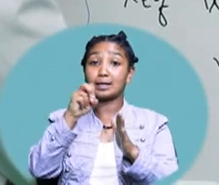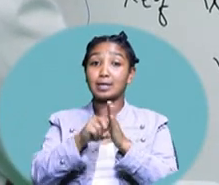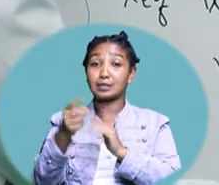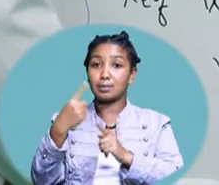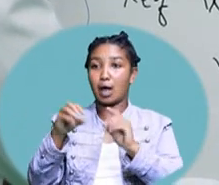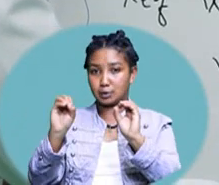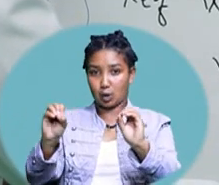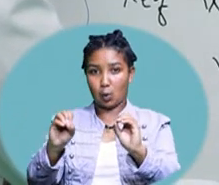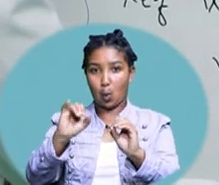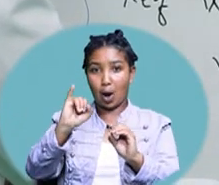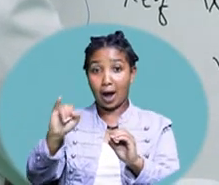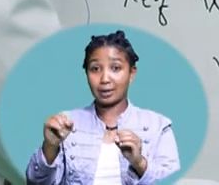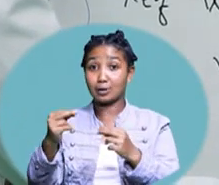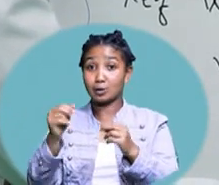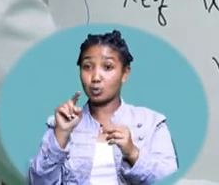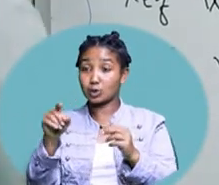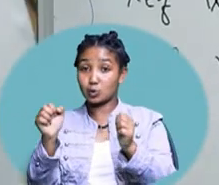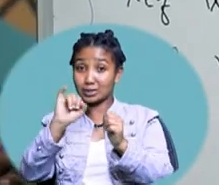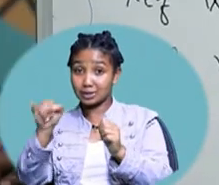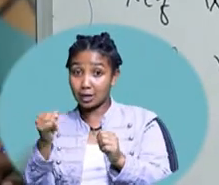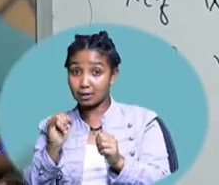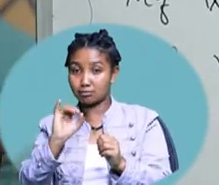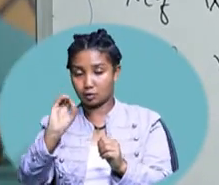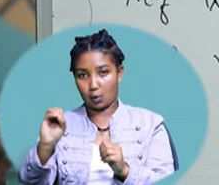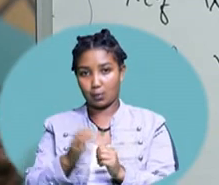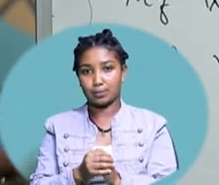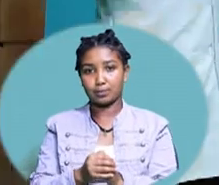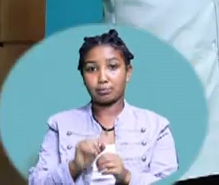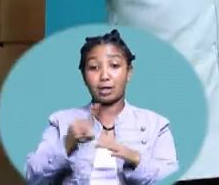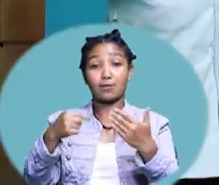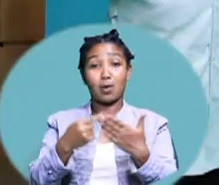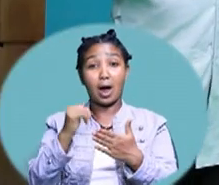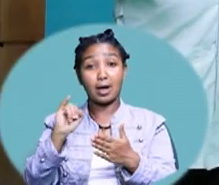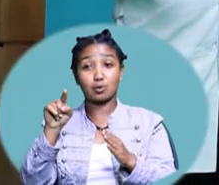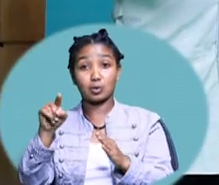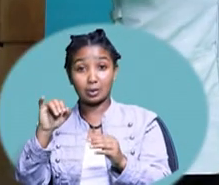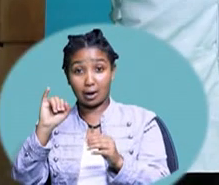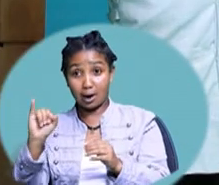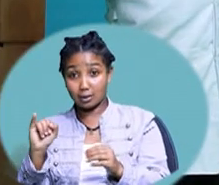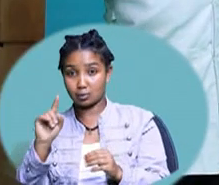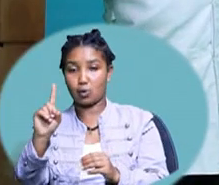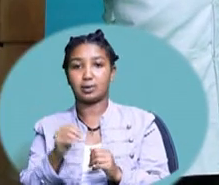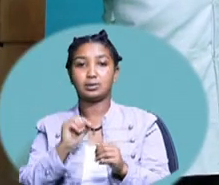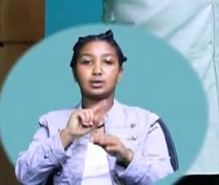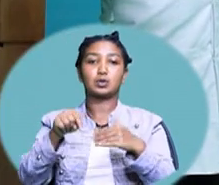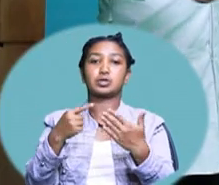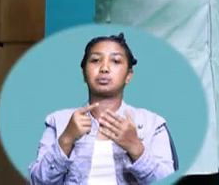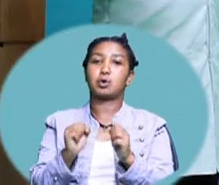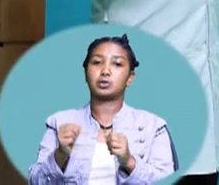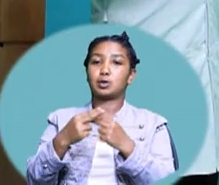j in Unit 2, vector dot product, result becomes 0. I dotted with j is 0. I dotted with k is